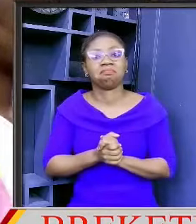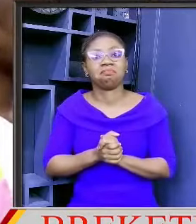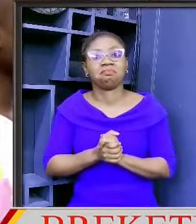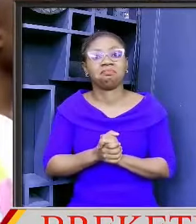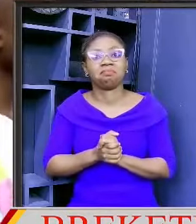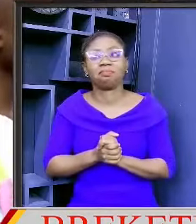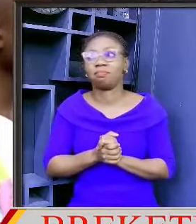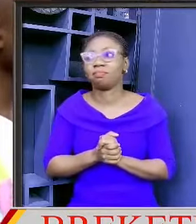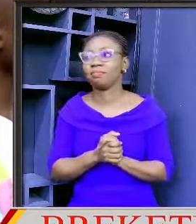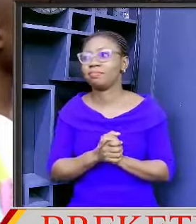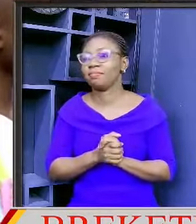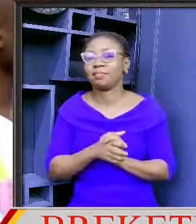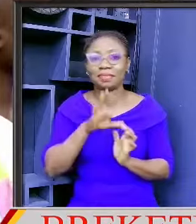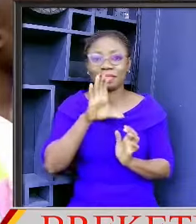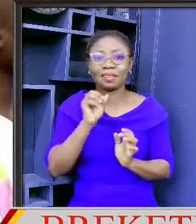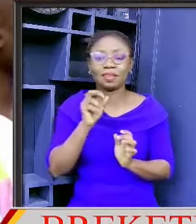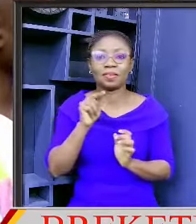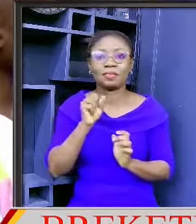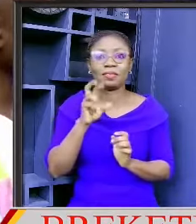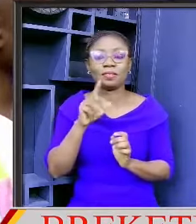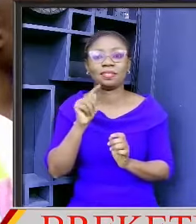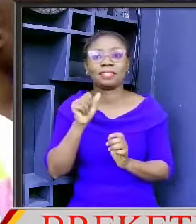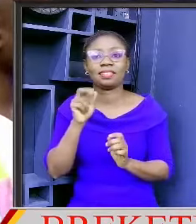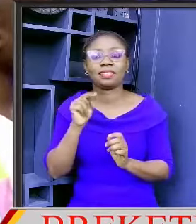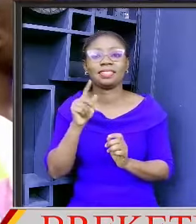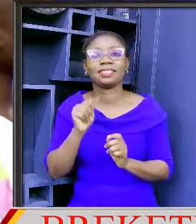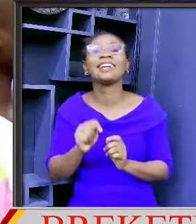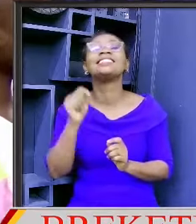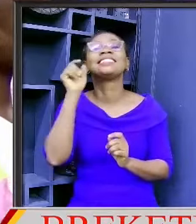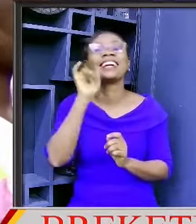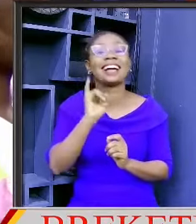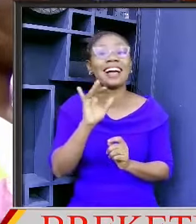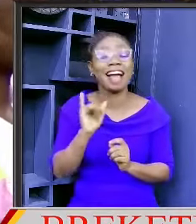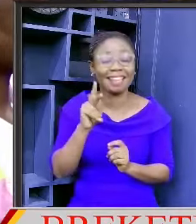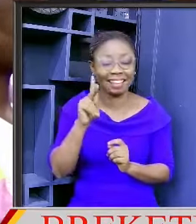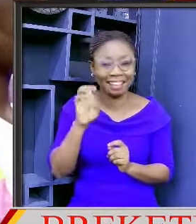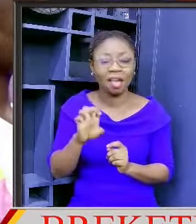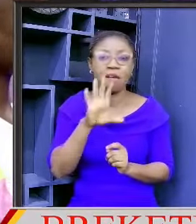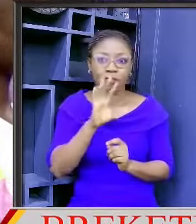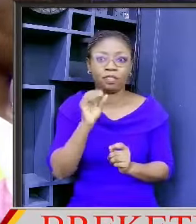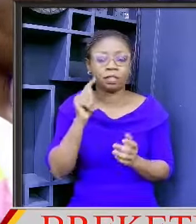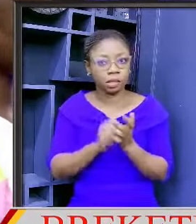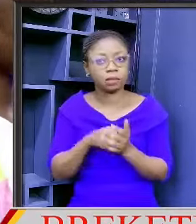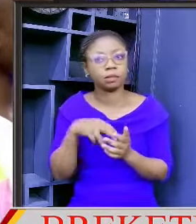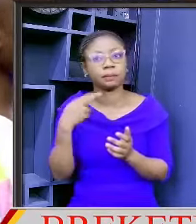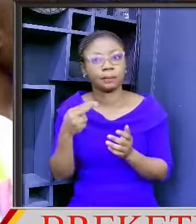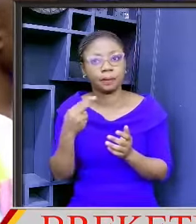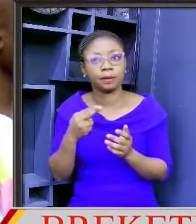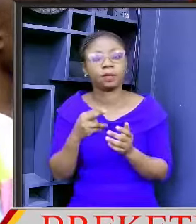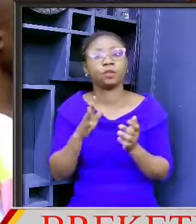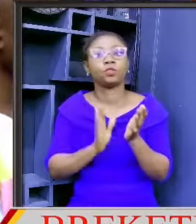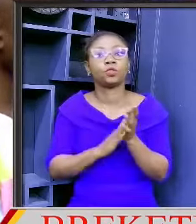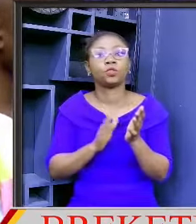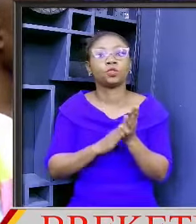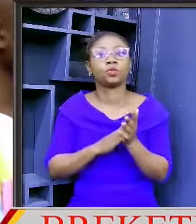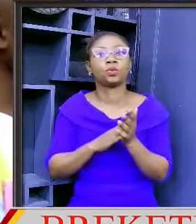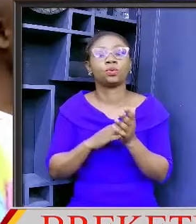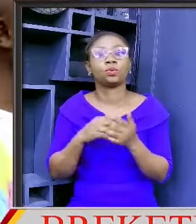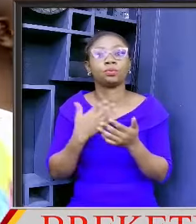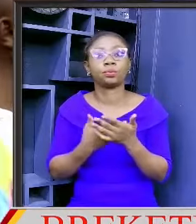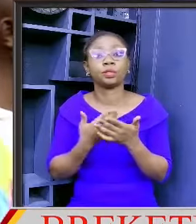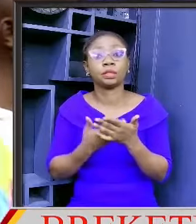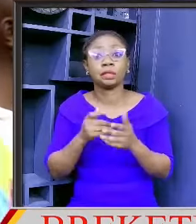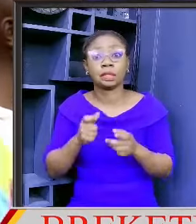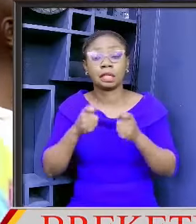Okay, consultant Ike, 90, the right consenter Ike, 50,000 naira. School fees by Hara for me